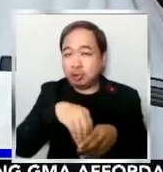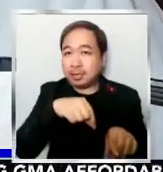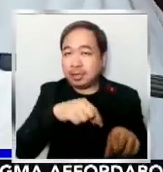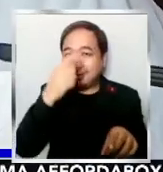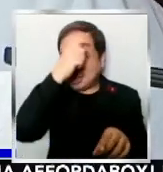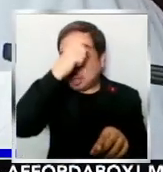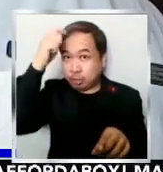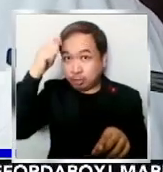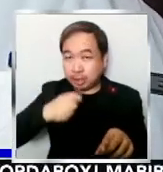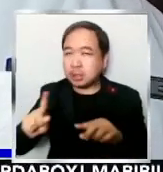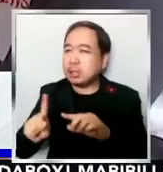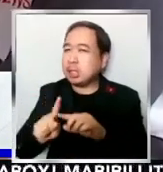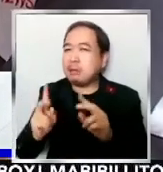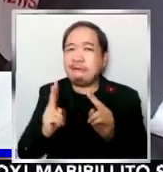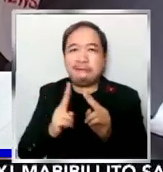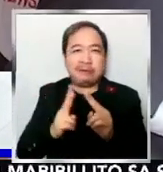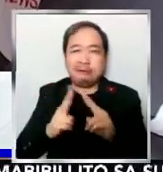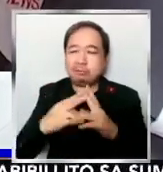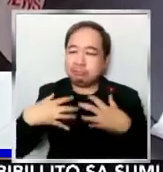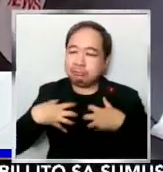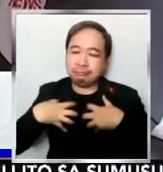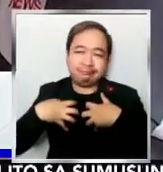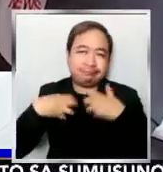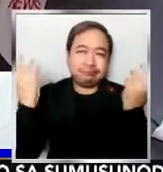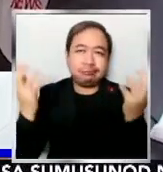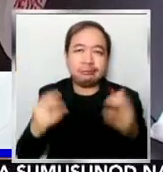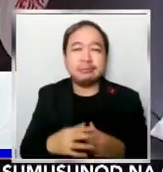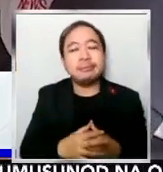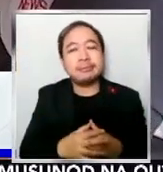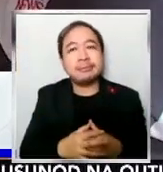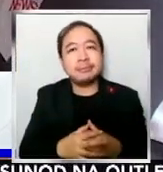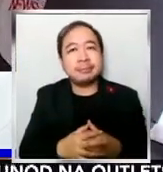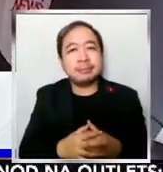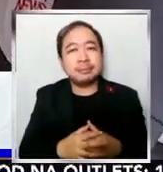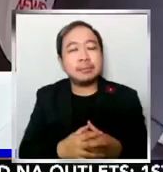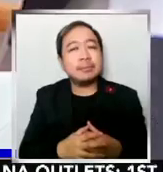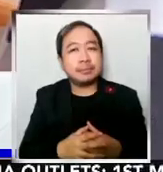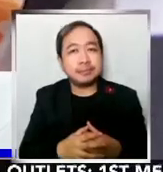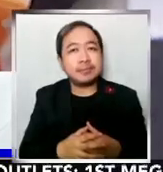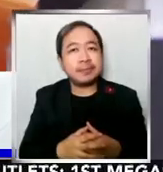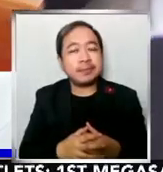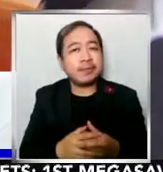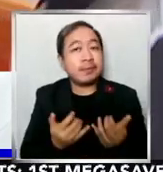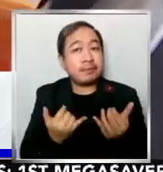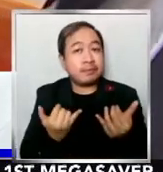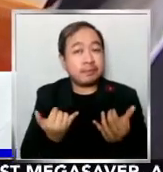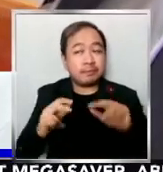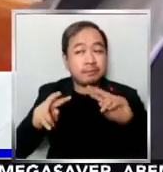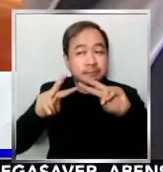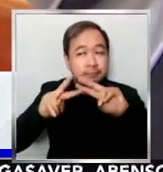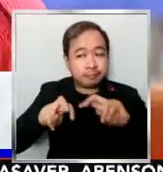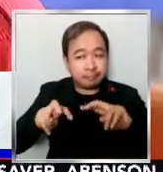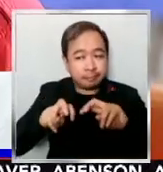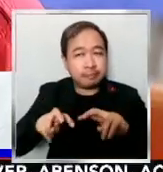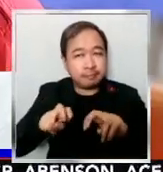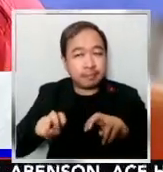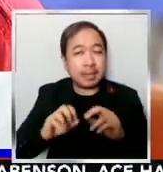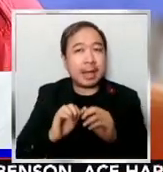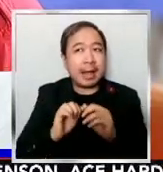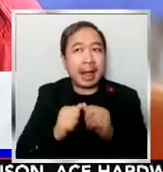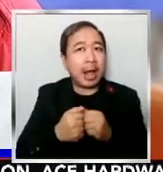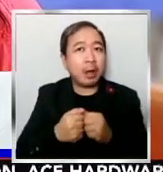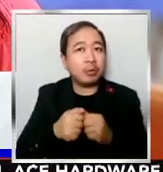very livid about it. Pinag-aaralan na rin daw kung paano makakatulong sa kaso ang revelasyon ng sumukong gunman na si